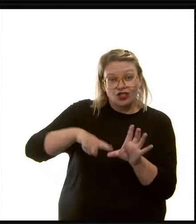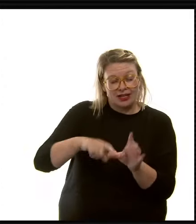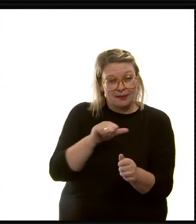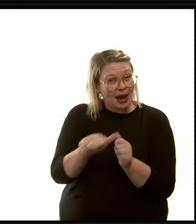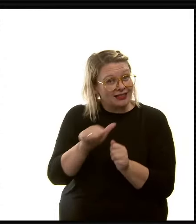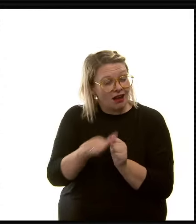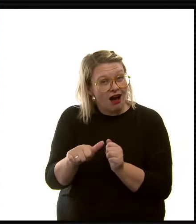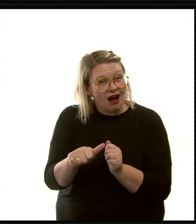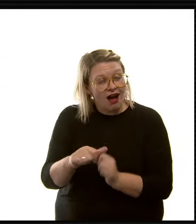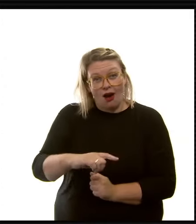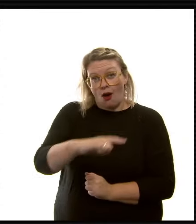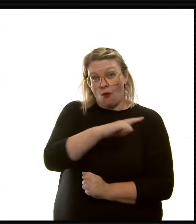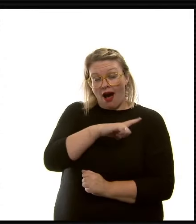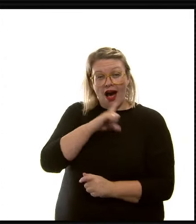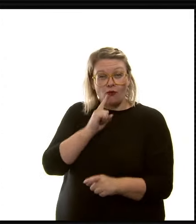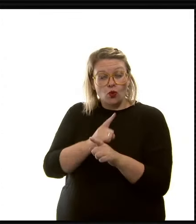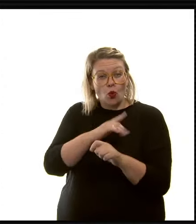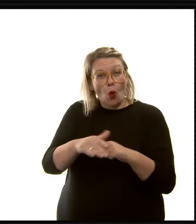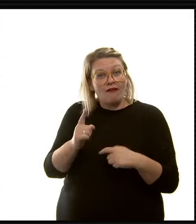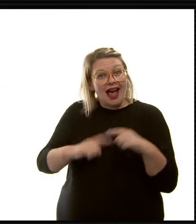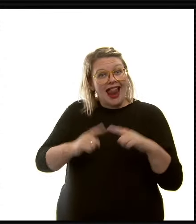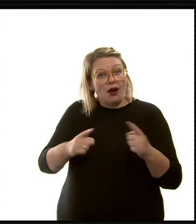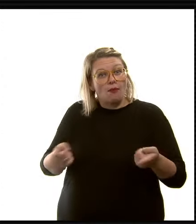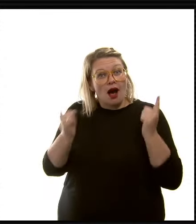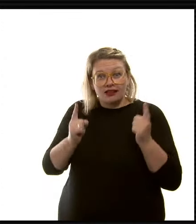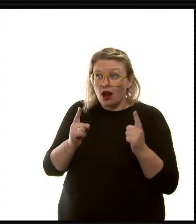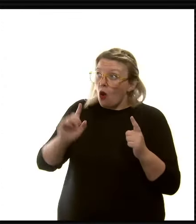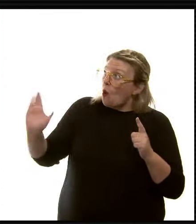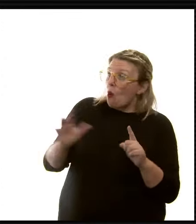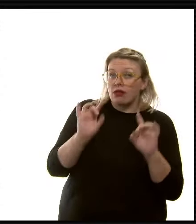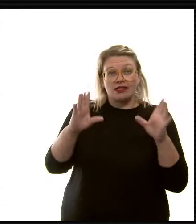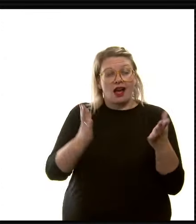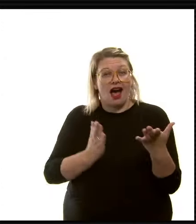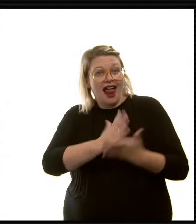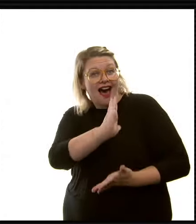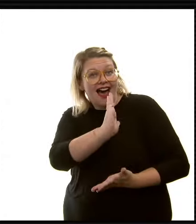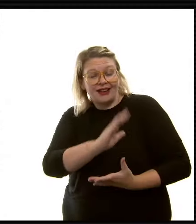are talking LEGO Masters All-Stars Live, people!